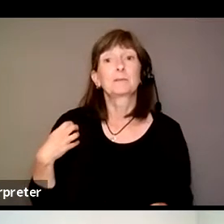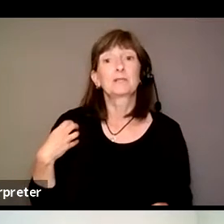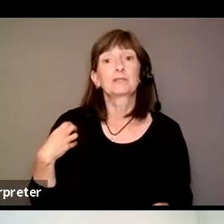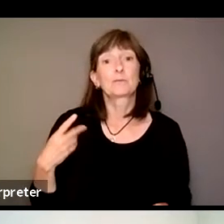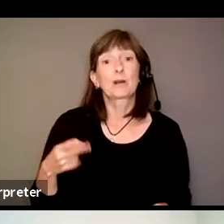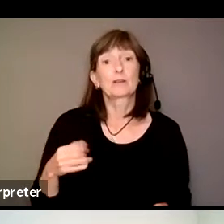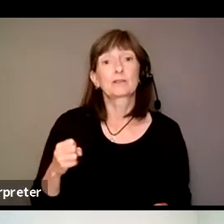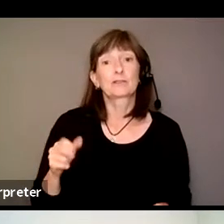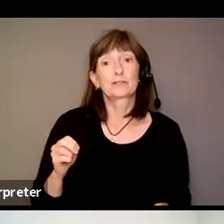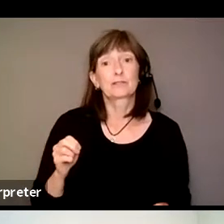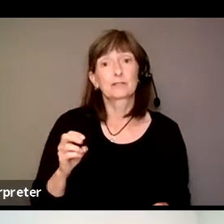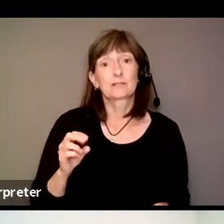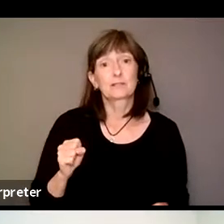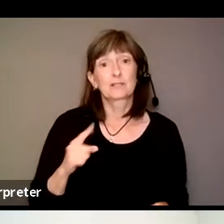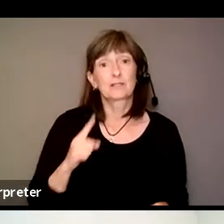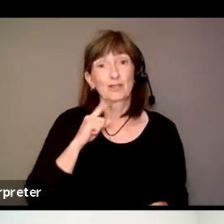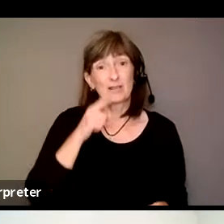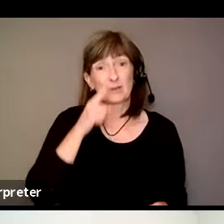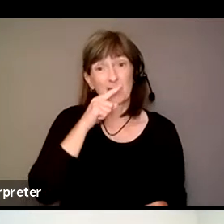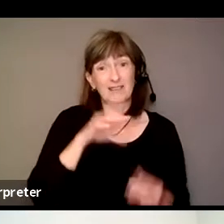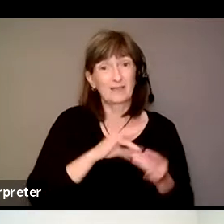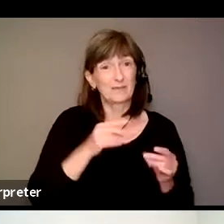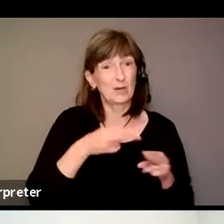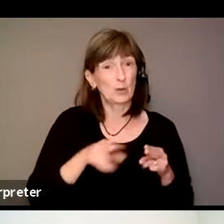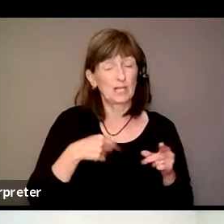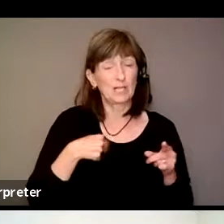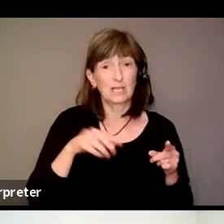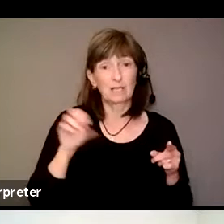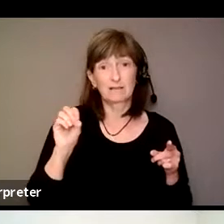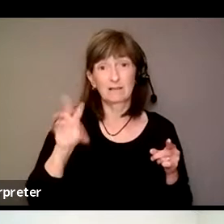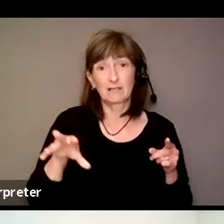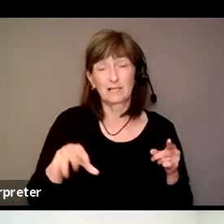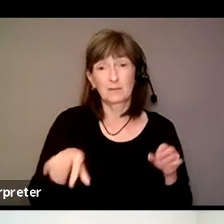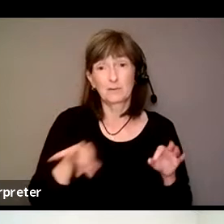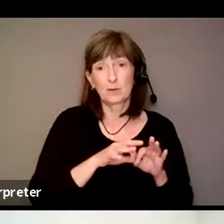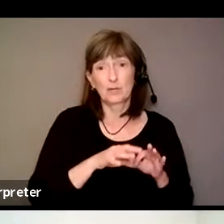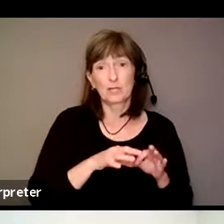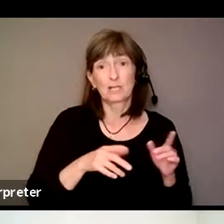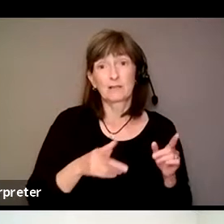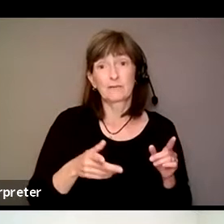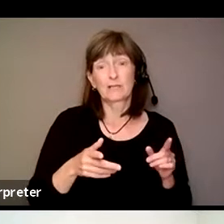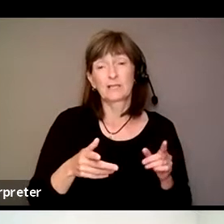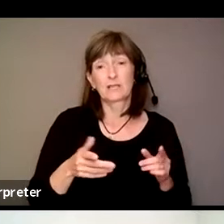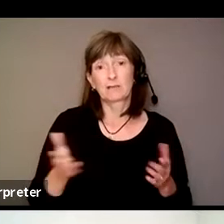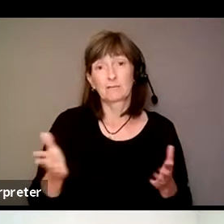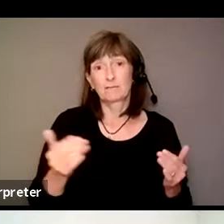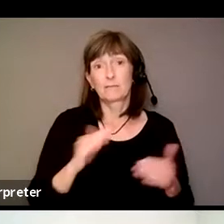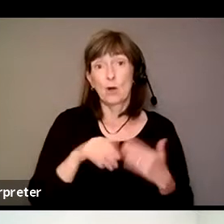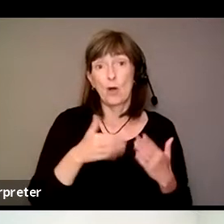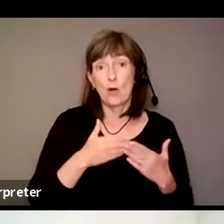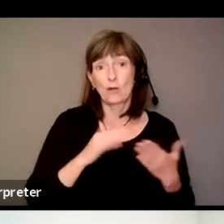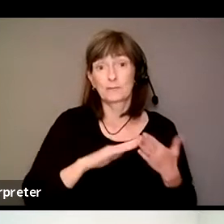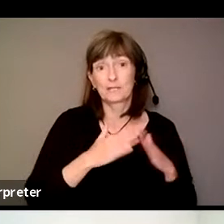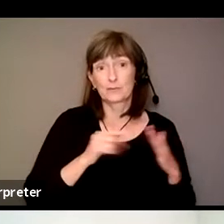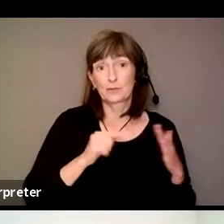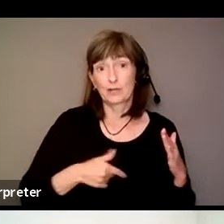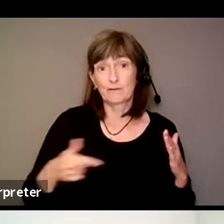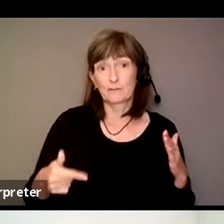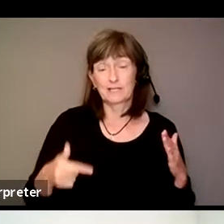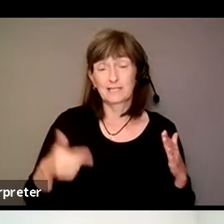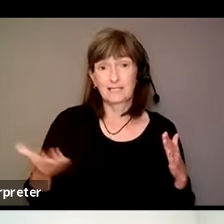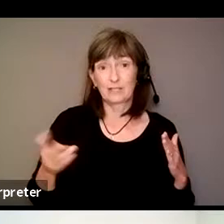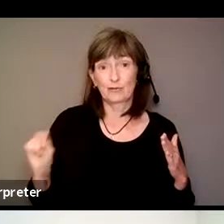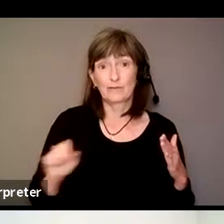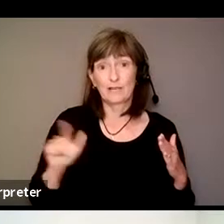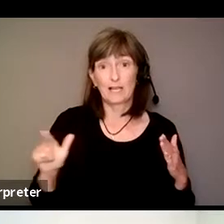little blurb before we sign off. I'll be quick. I think it's important, and I certainly want to extend this encouragement to all municipal governments. Here in Newfoundland,